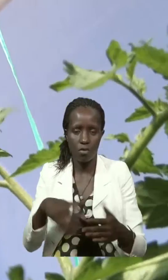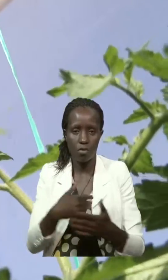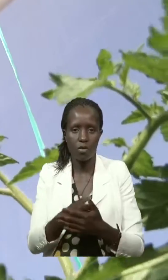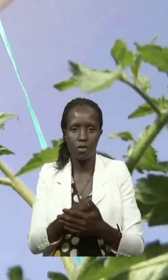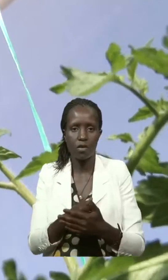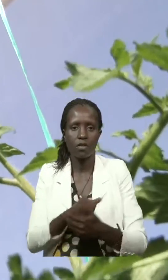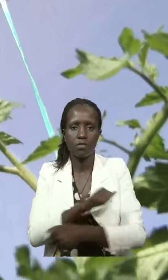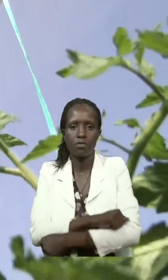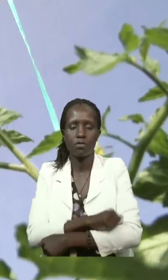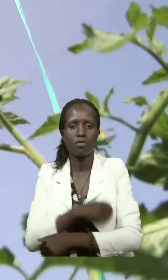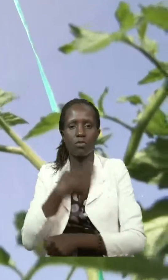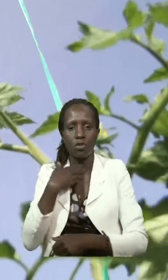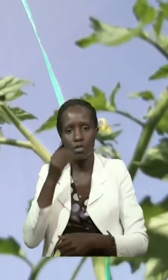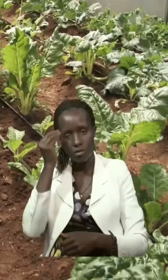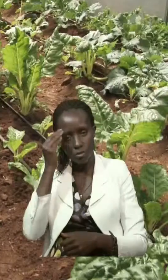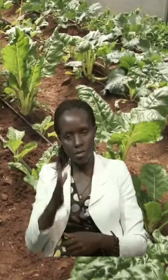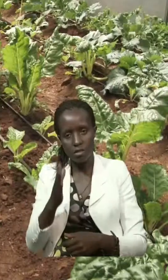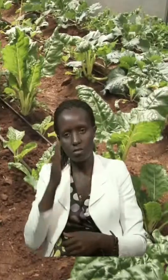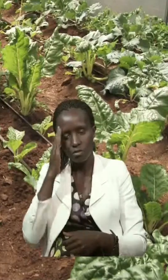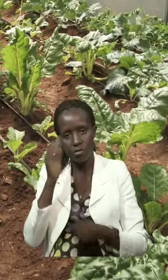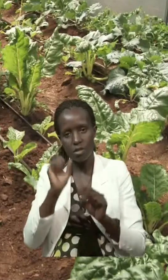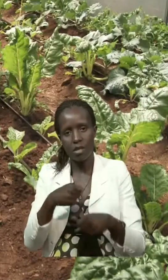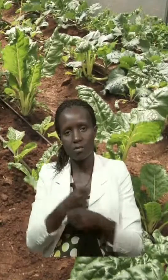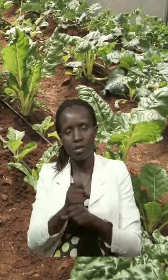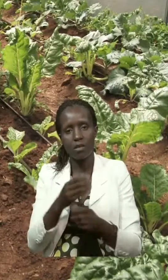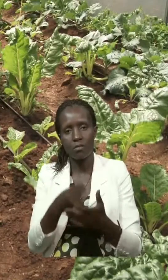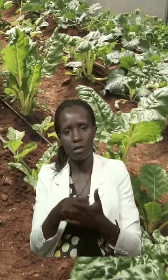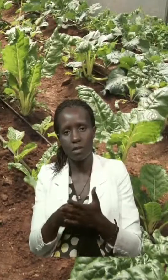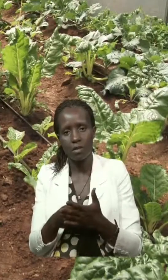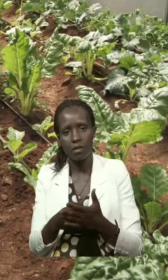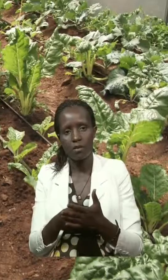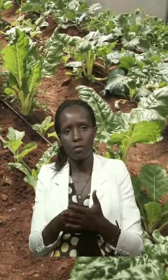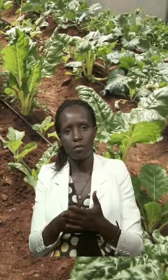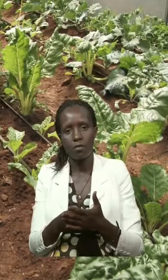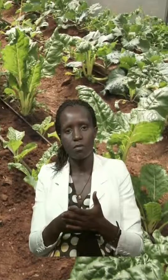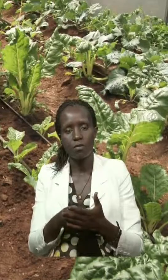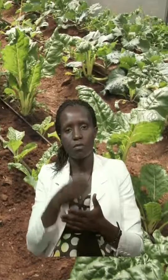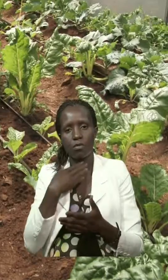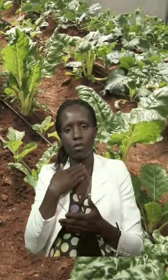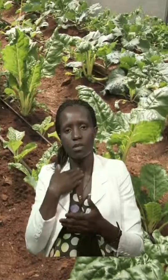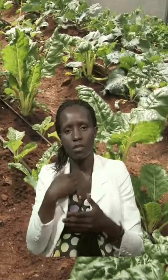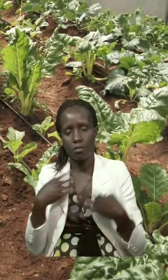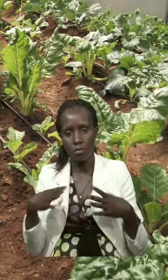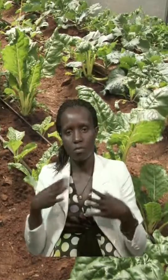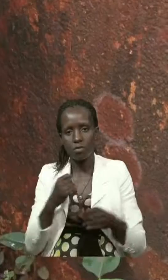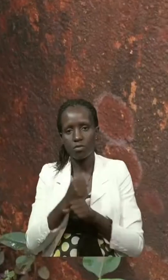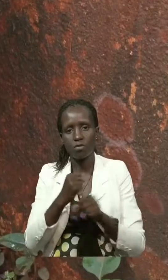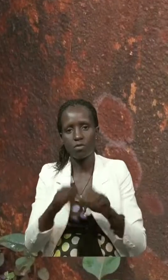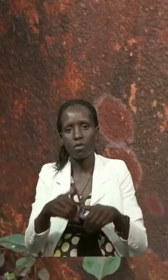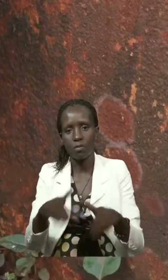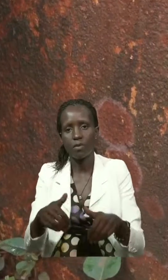reach basically all the institutions. We want the students to appreciate that you can make money. We want the educated lot